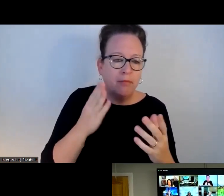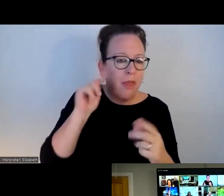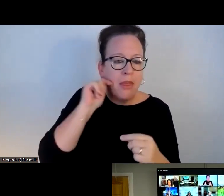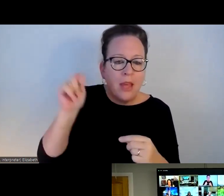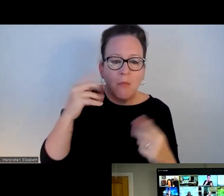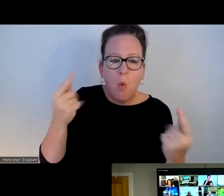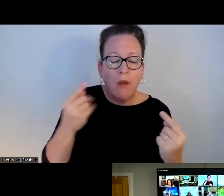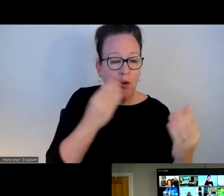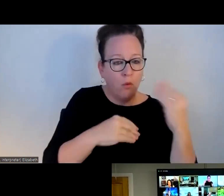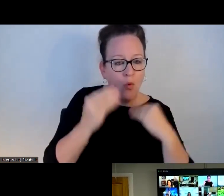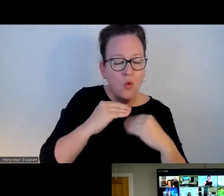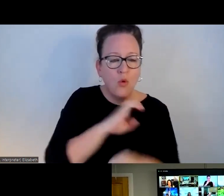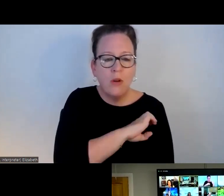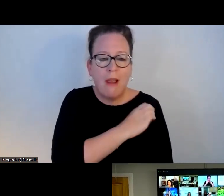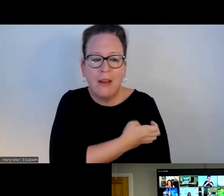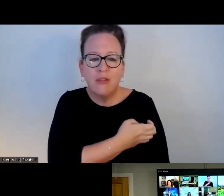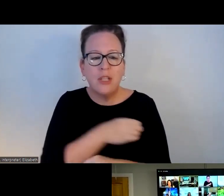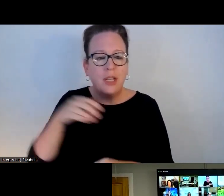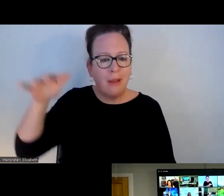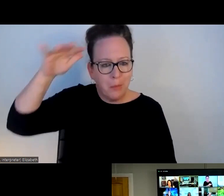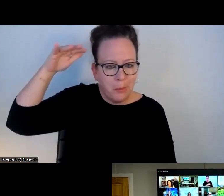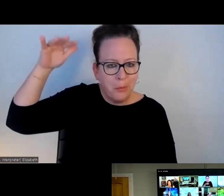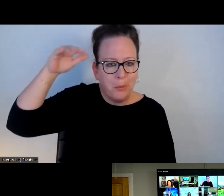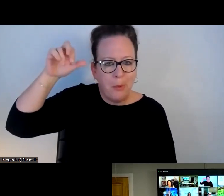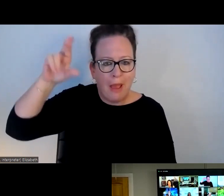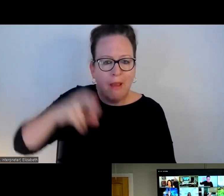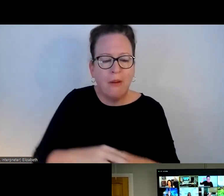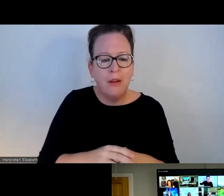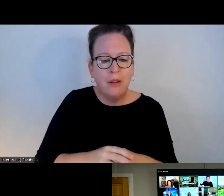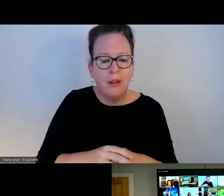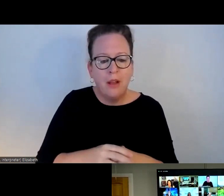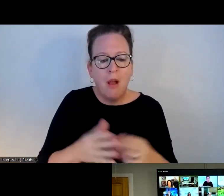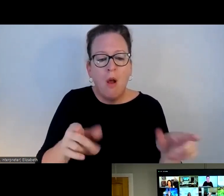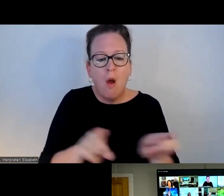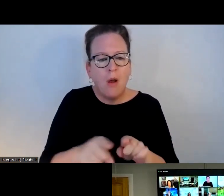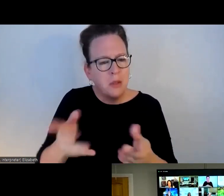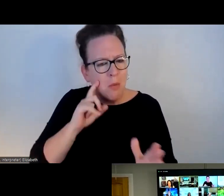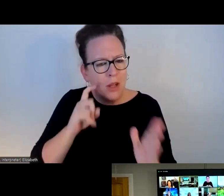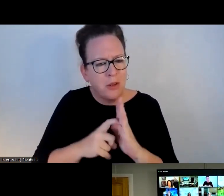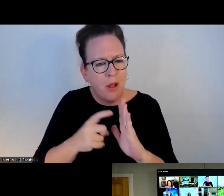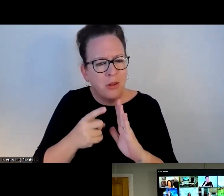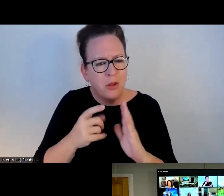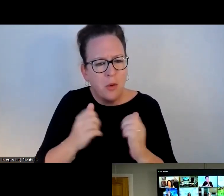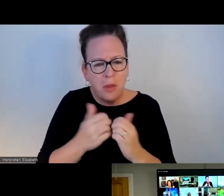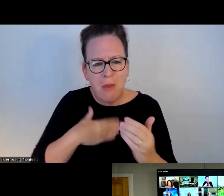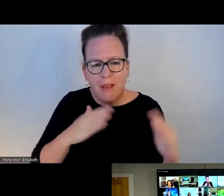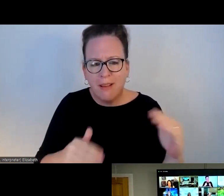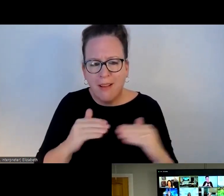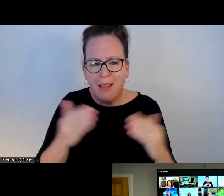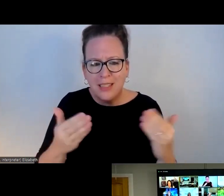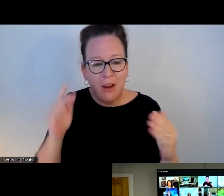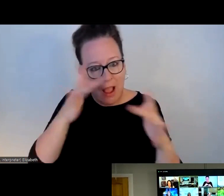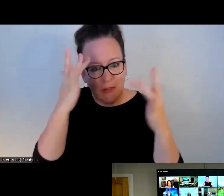it air? And I did want to acknowledge my colleagues here, which I forgot to introduce,